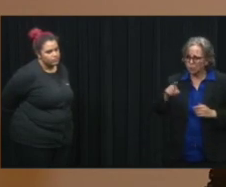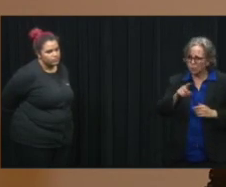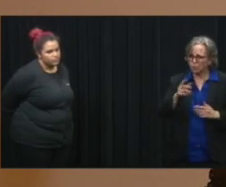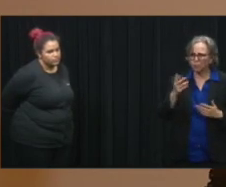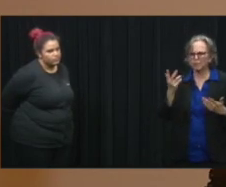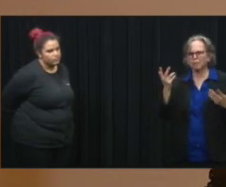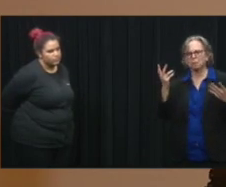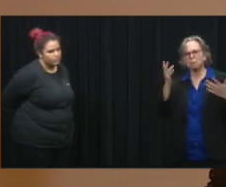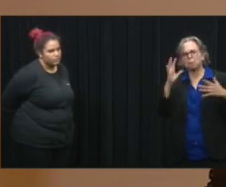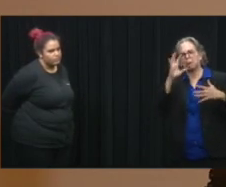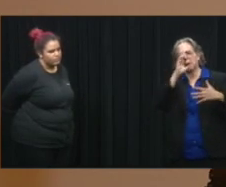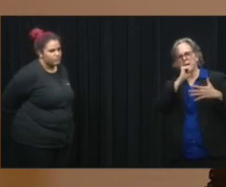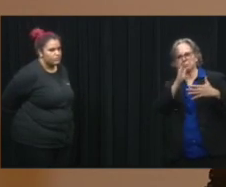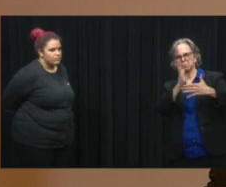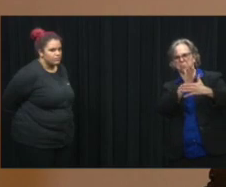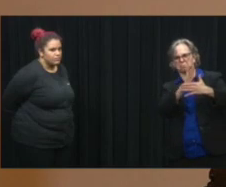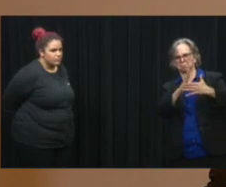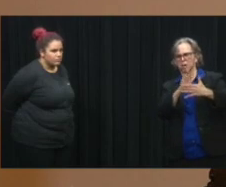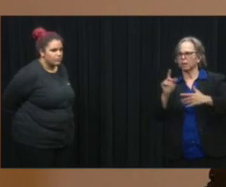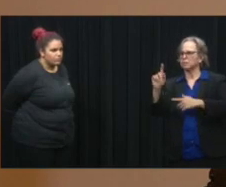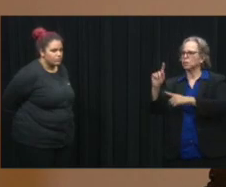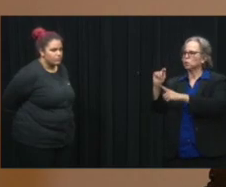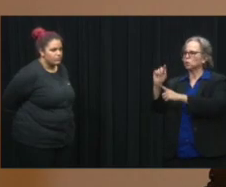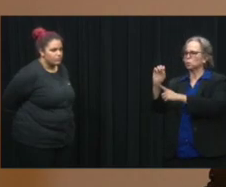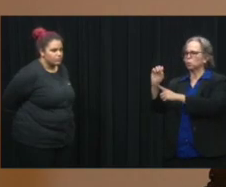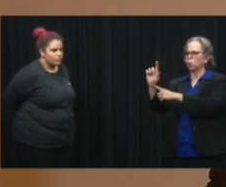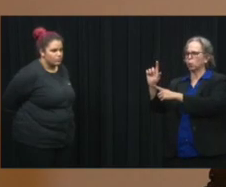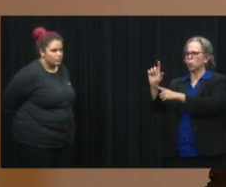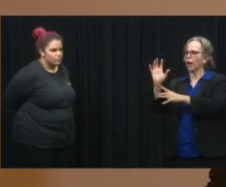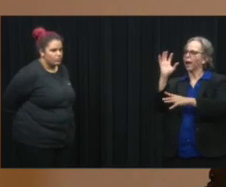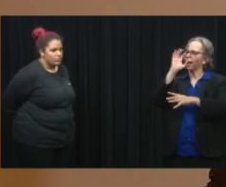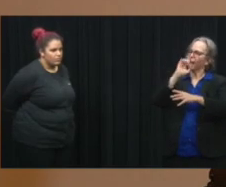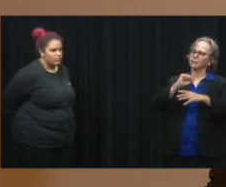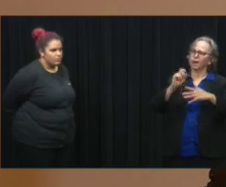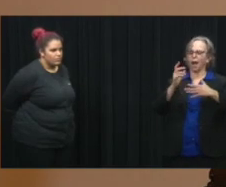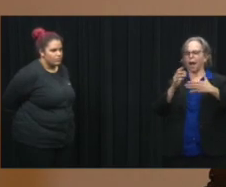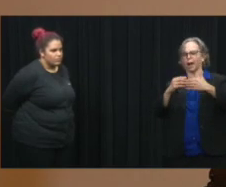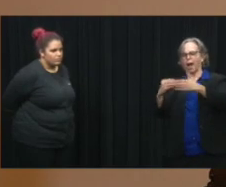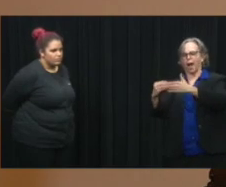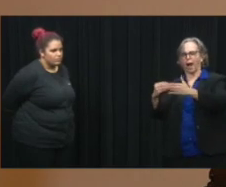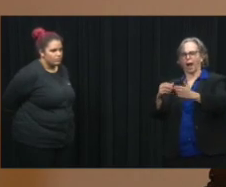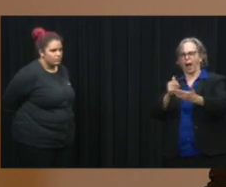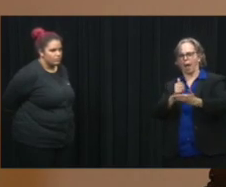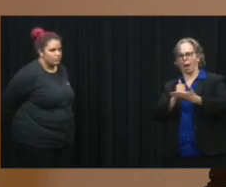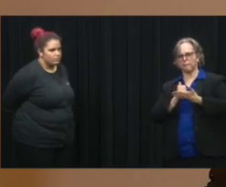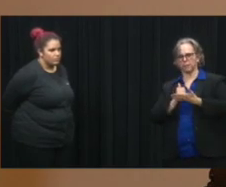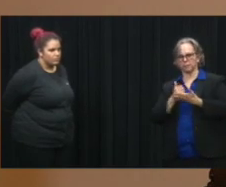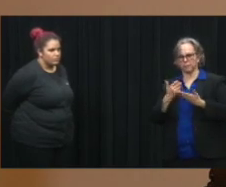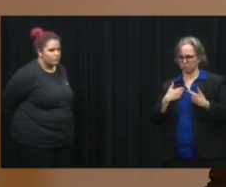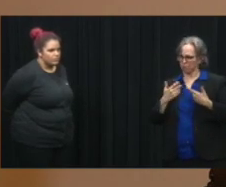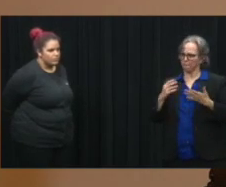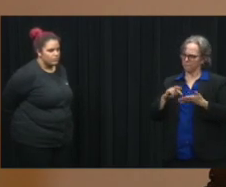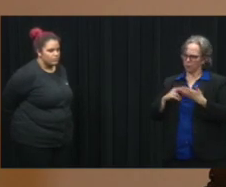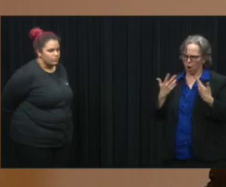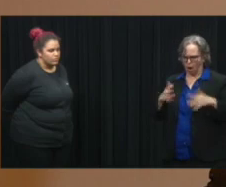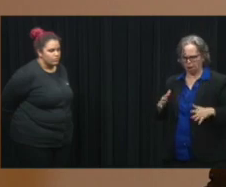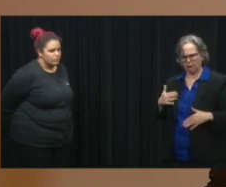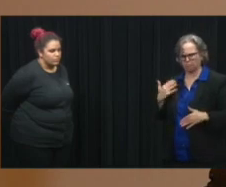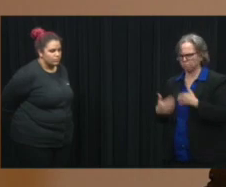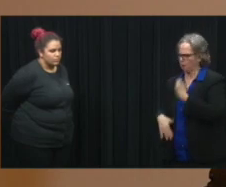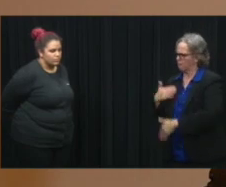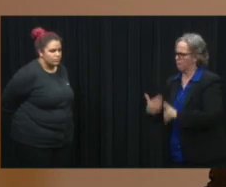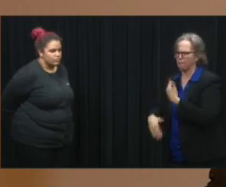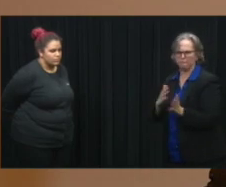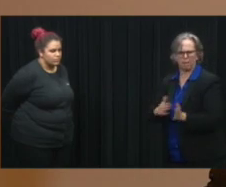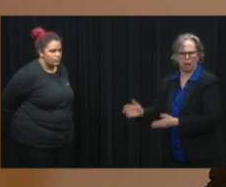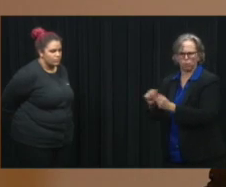that helps point us in the right direction. But we were already planning on building out hospitals to this capacity before we